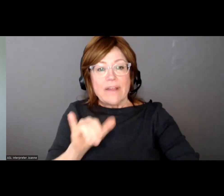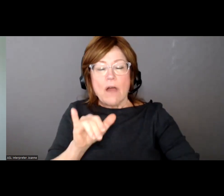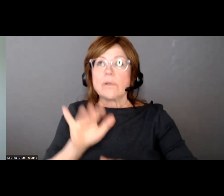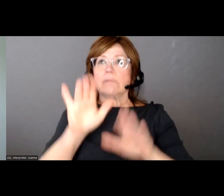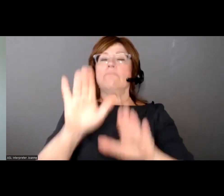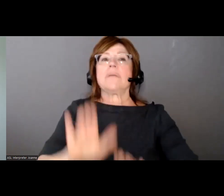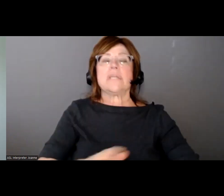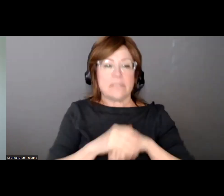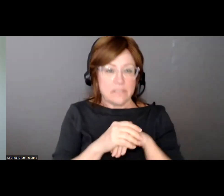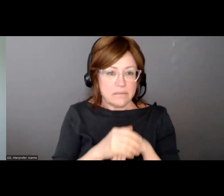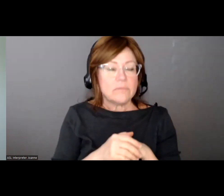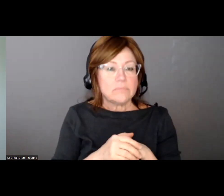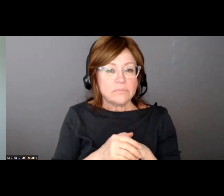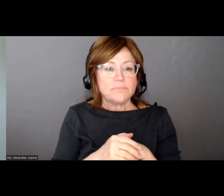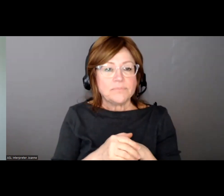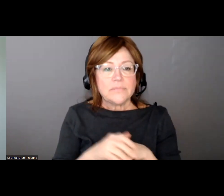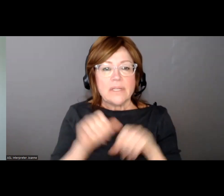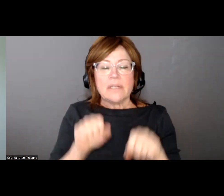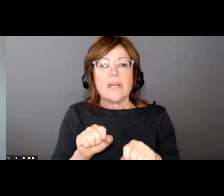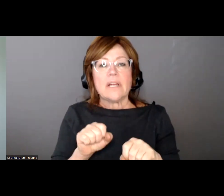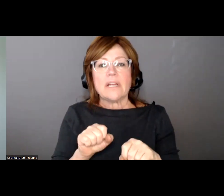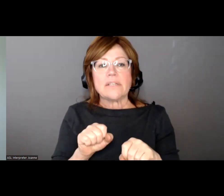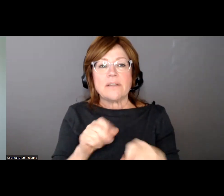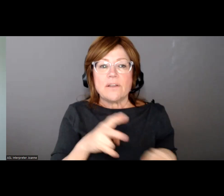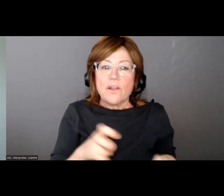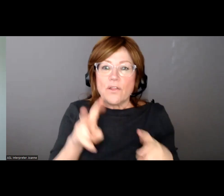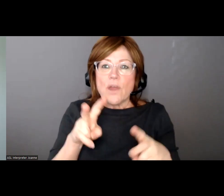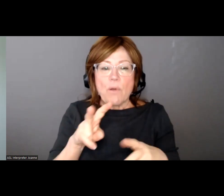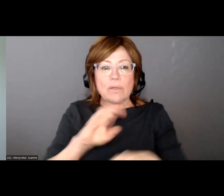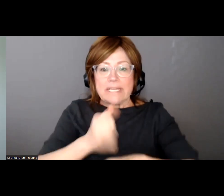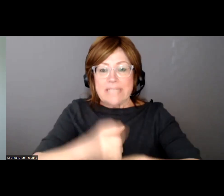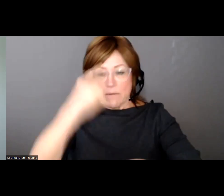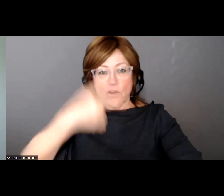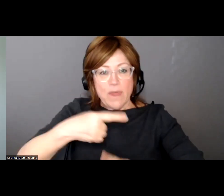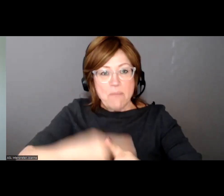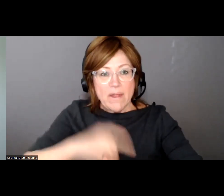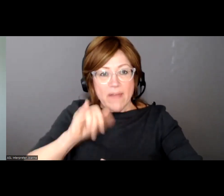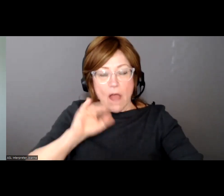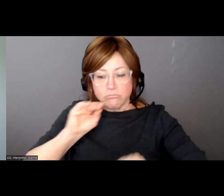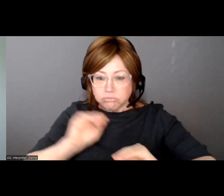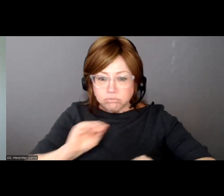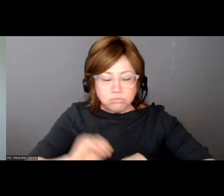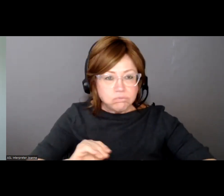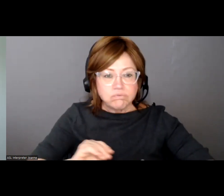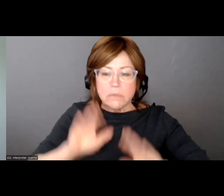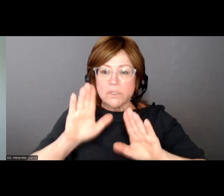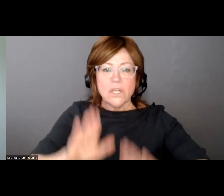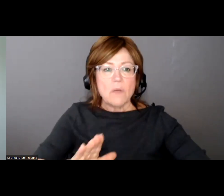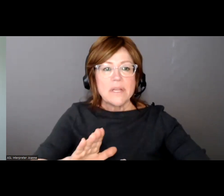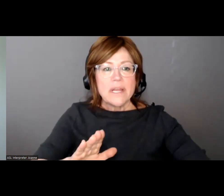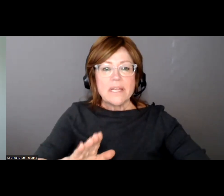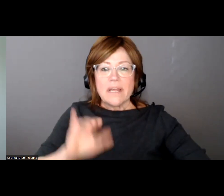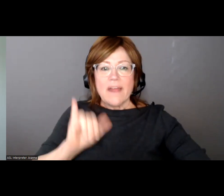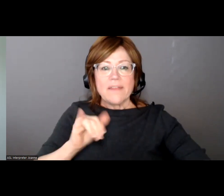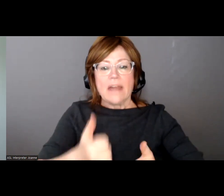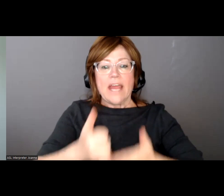amazing to be able to schedule all your posts for the month. And then you can also make sure you've got that consistency that